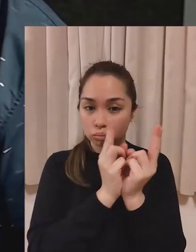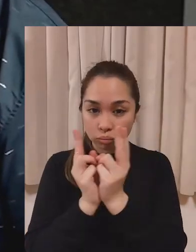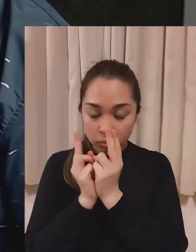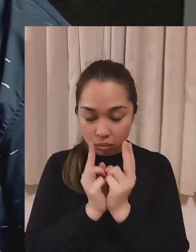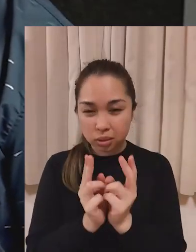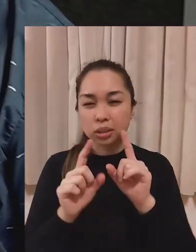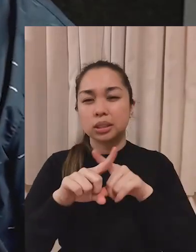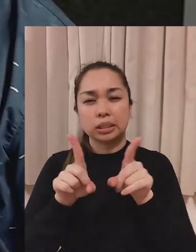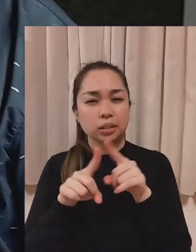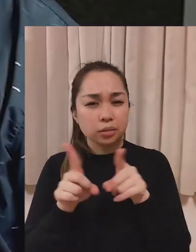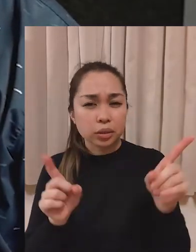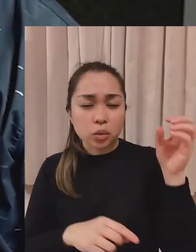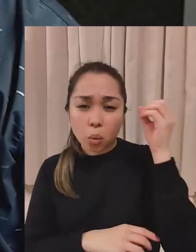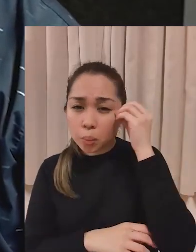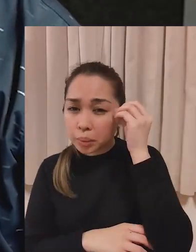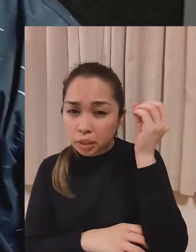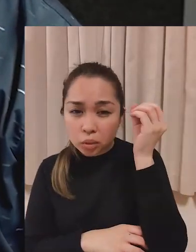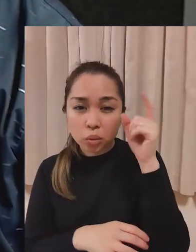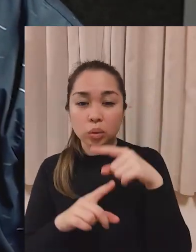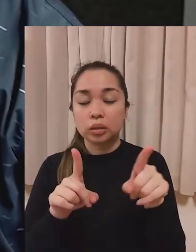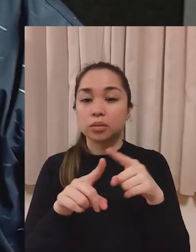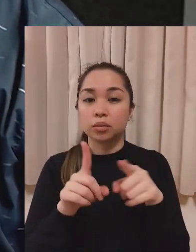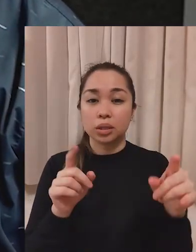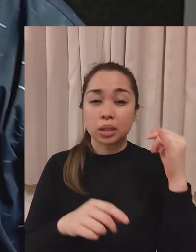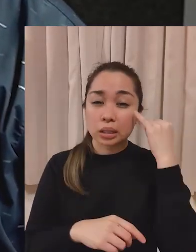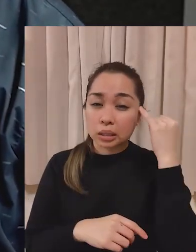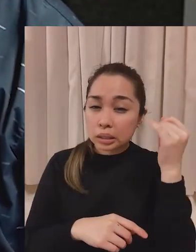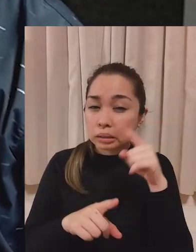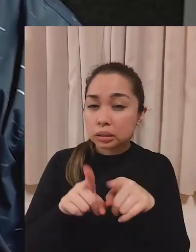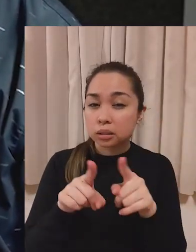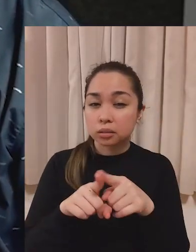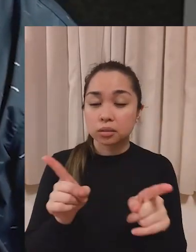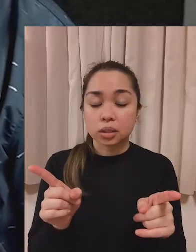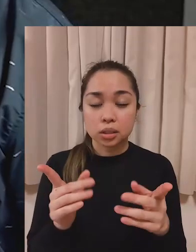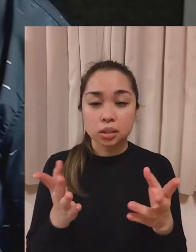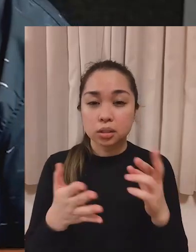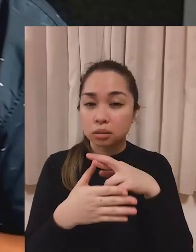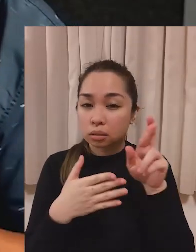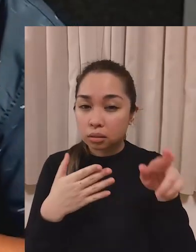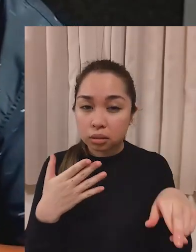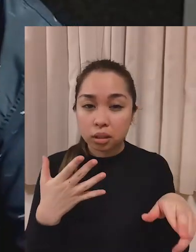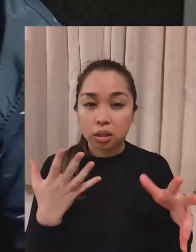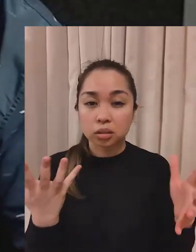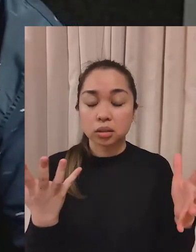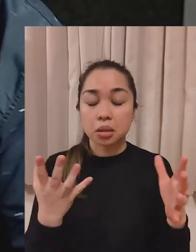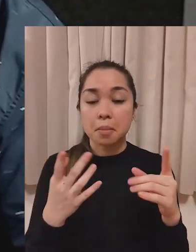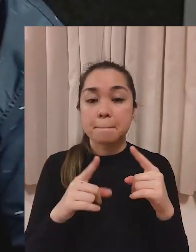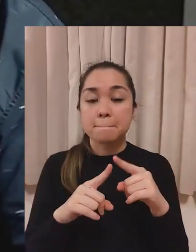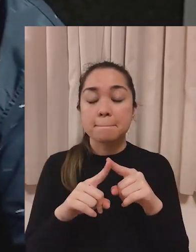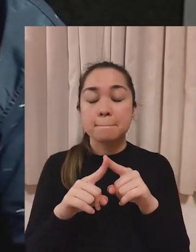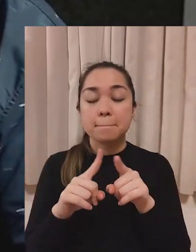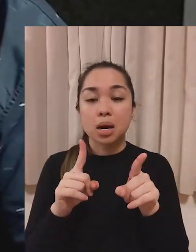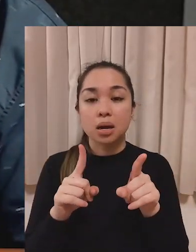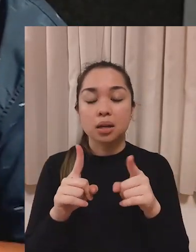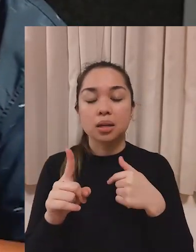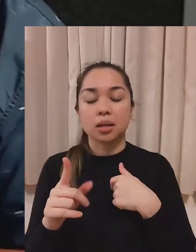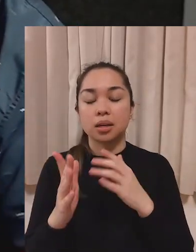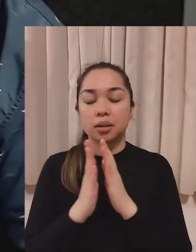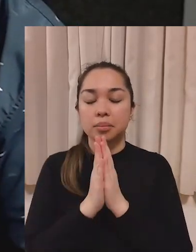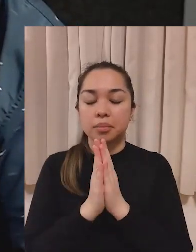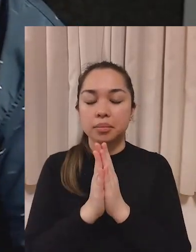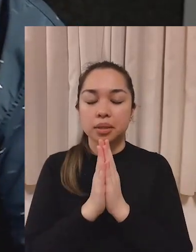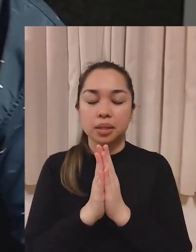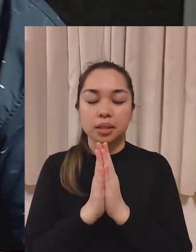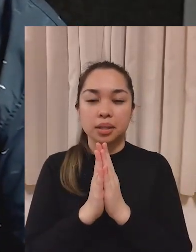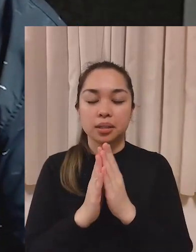in outlook of how this country should be led. But I pray, Father, that you are going to